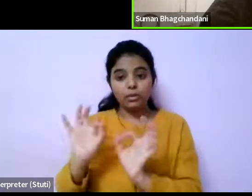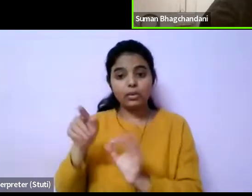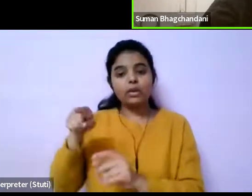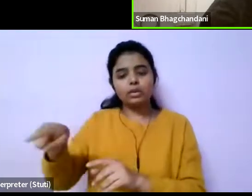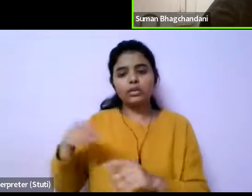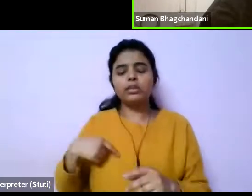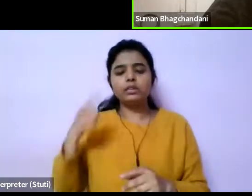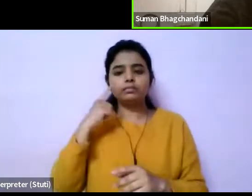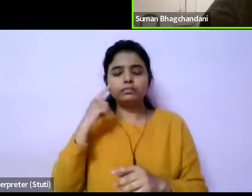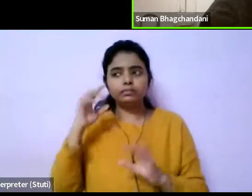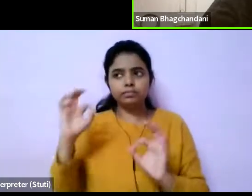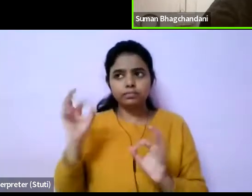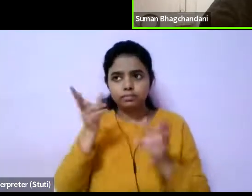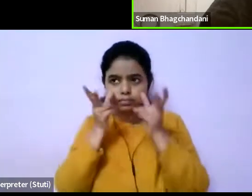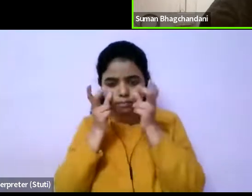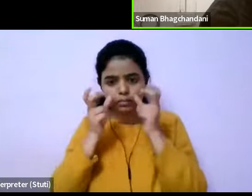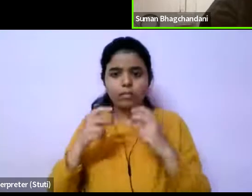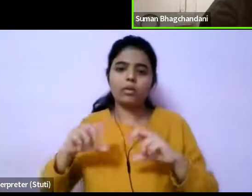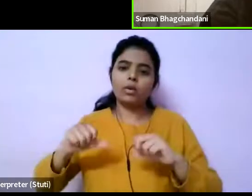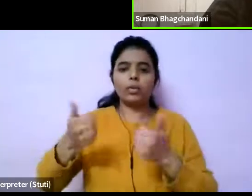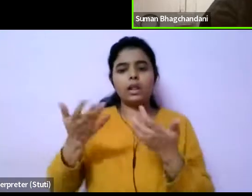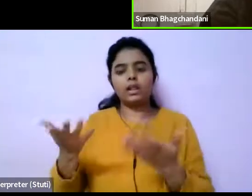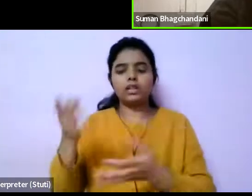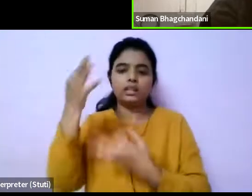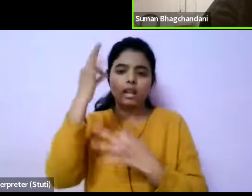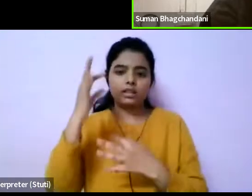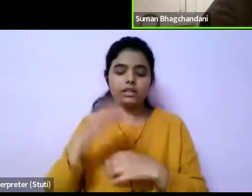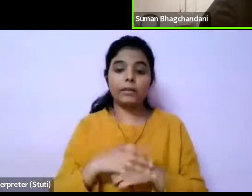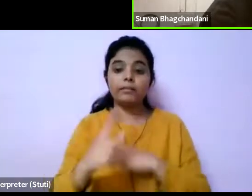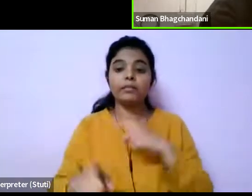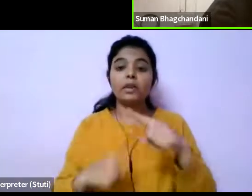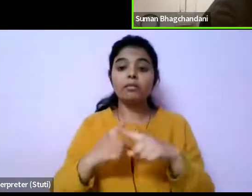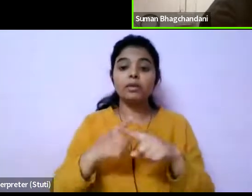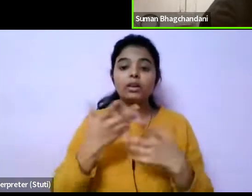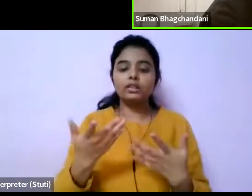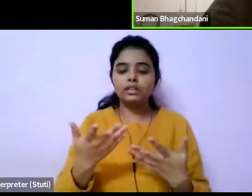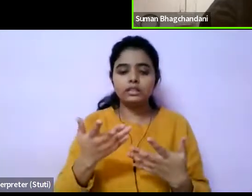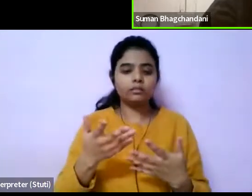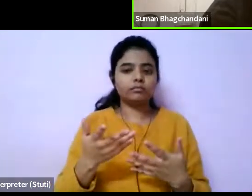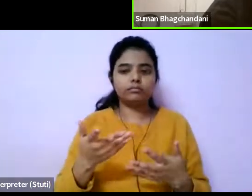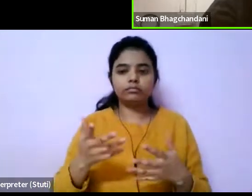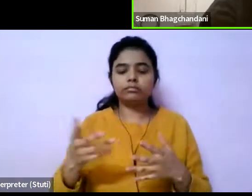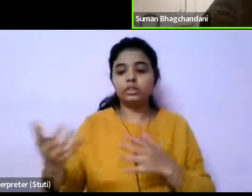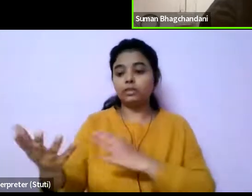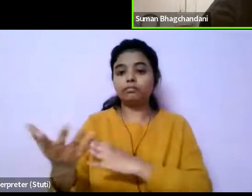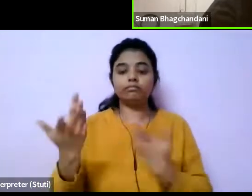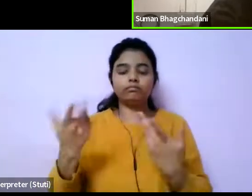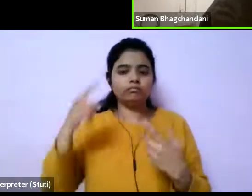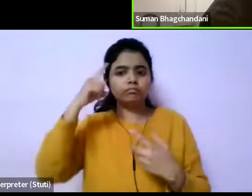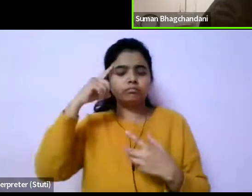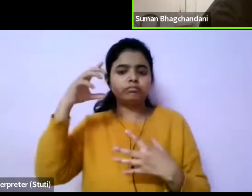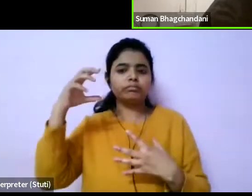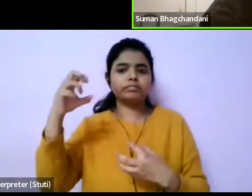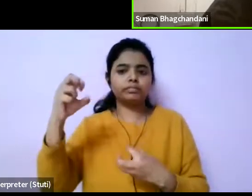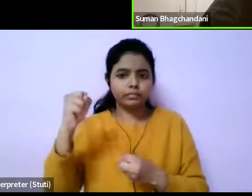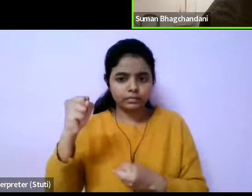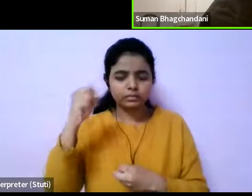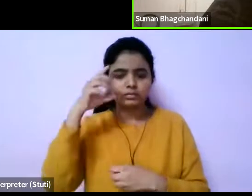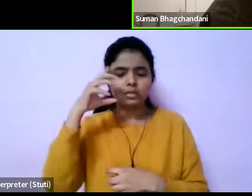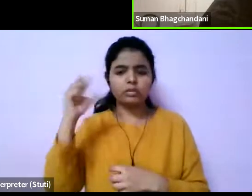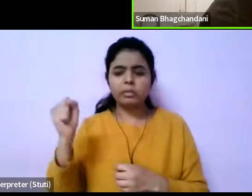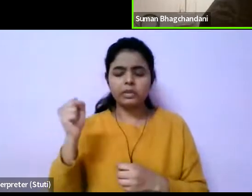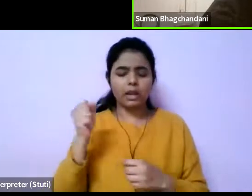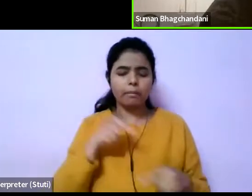audio receptions. In the process, they also have to construct and preserve muscle memory, which is their constant reference